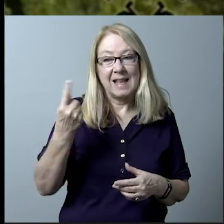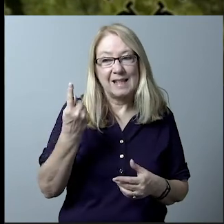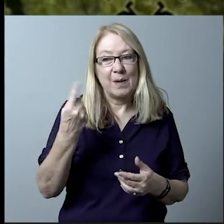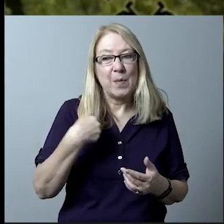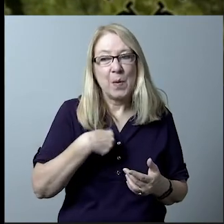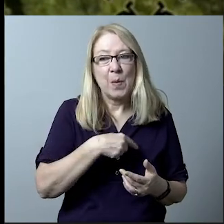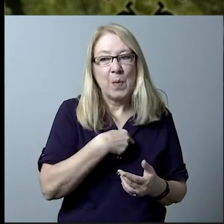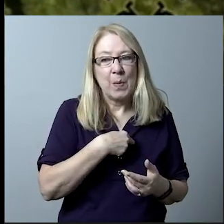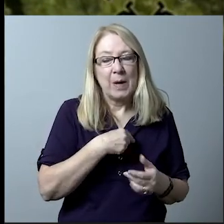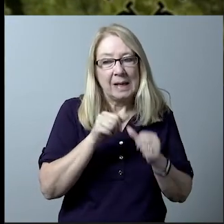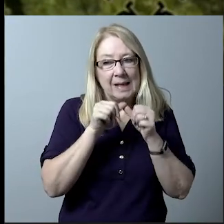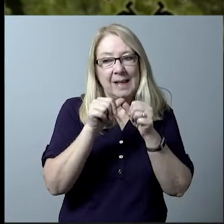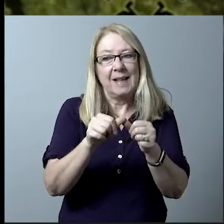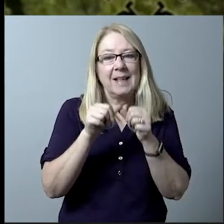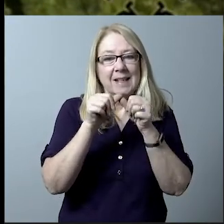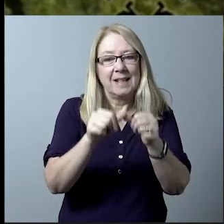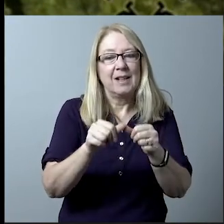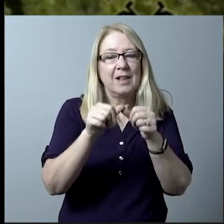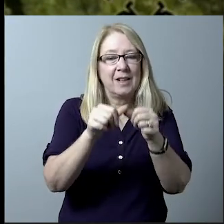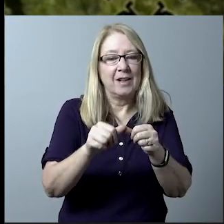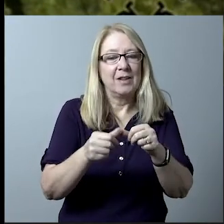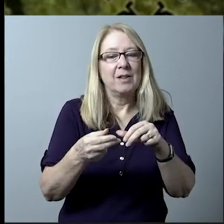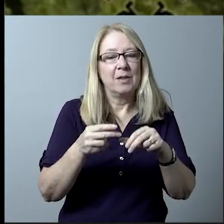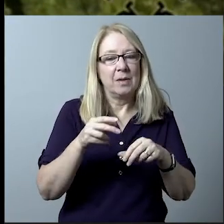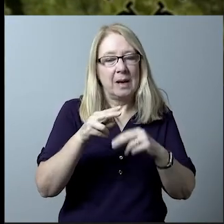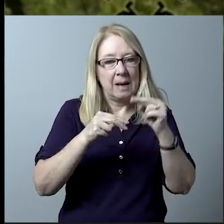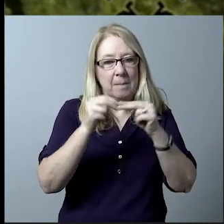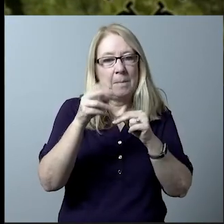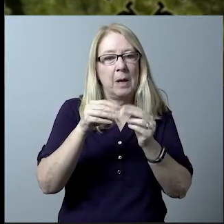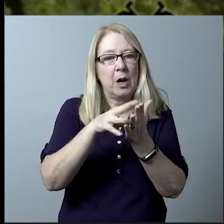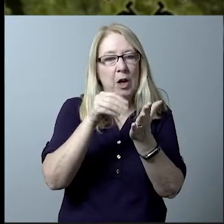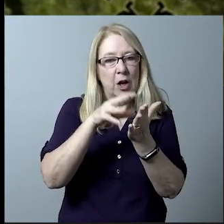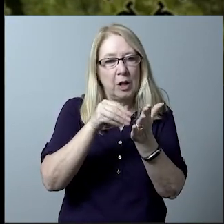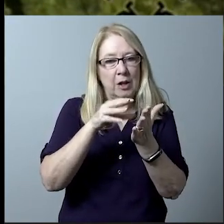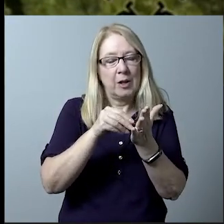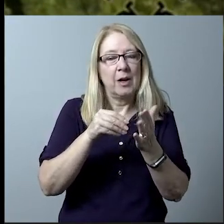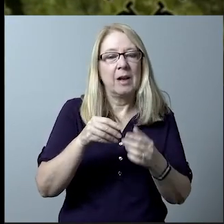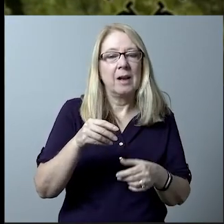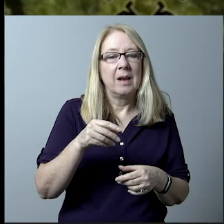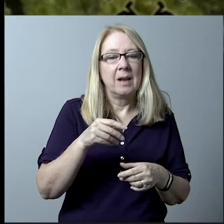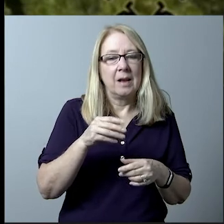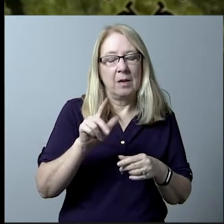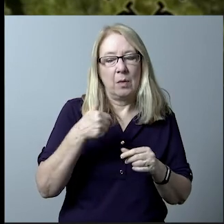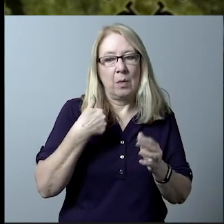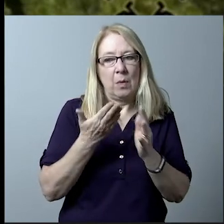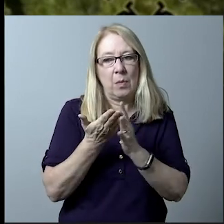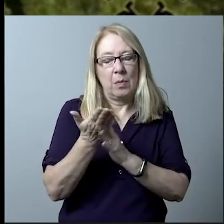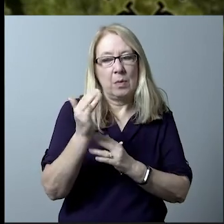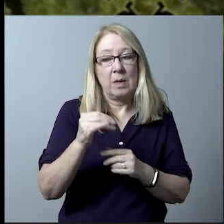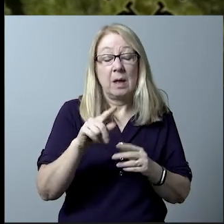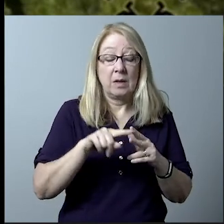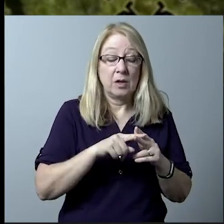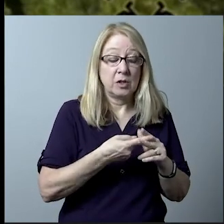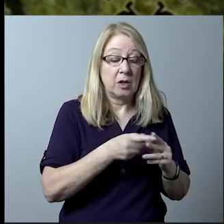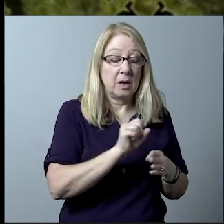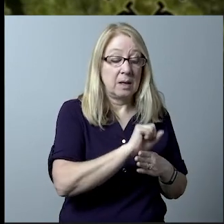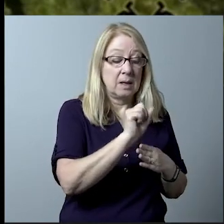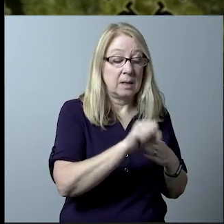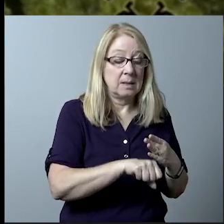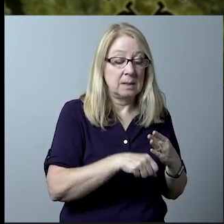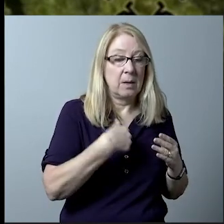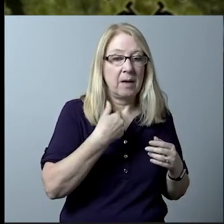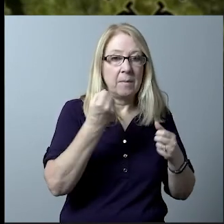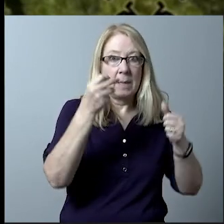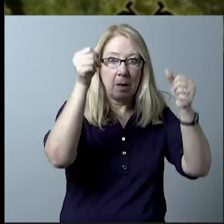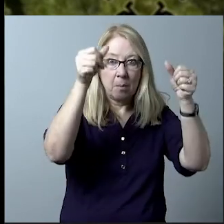Yeah, I think this is something that we are definitely continuing to build and learn on as we progress through. And so at the start